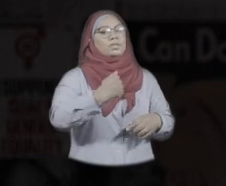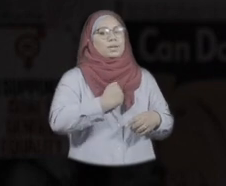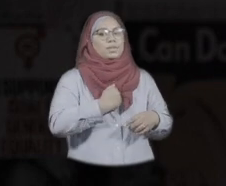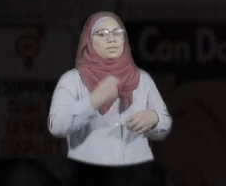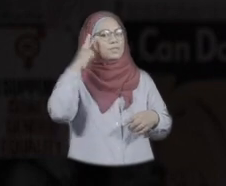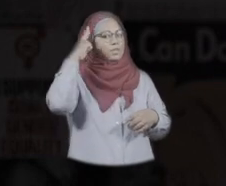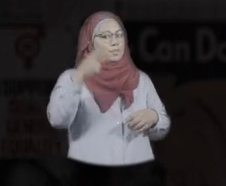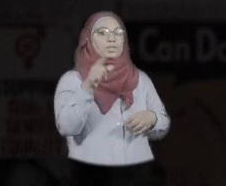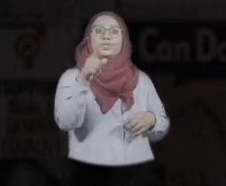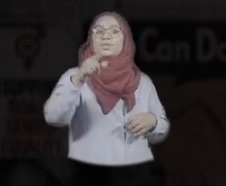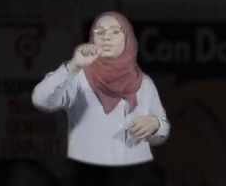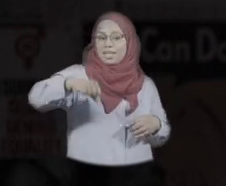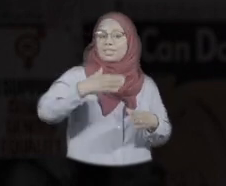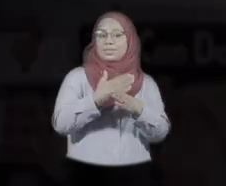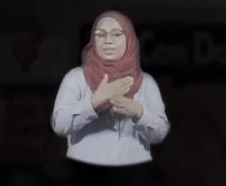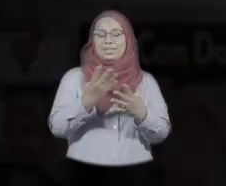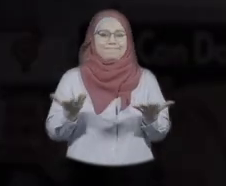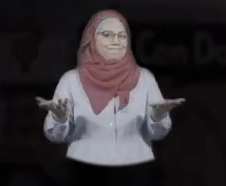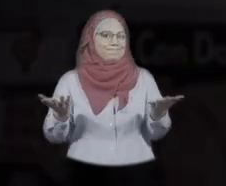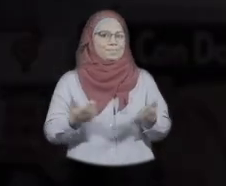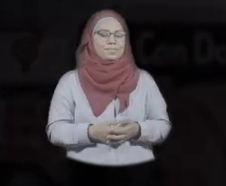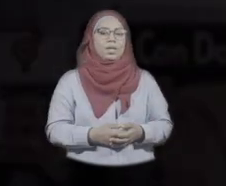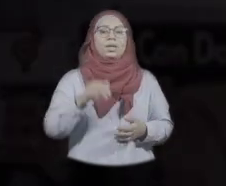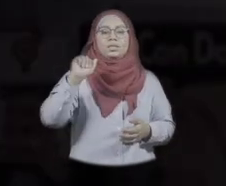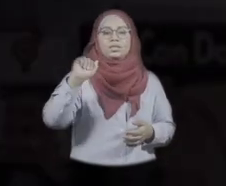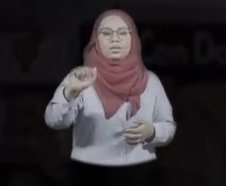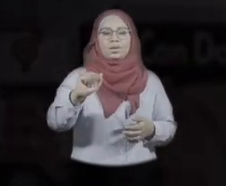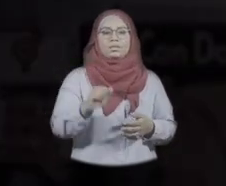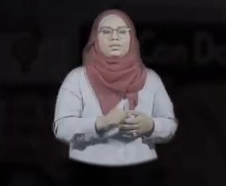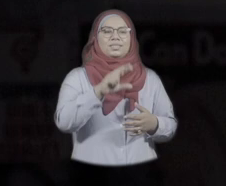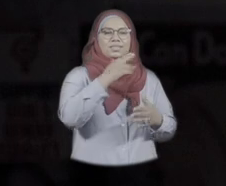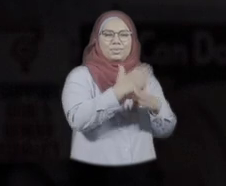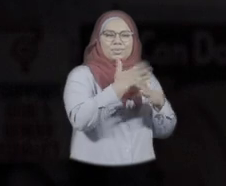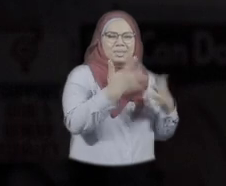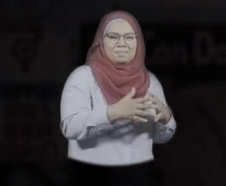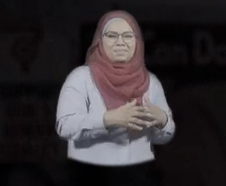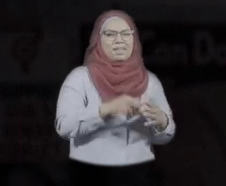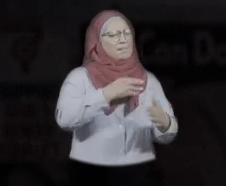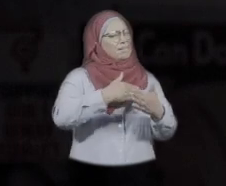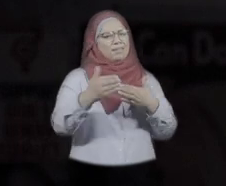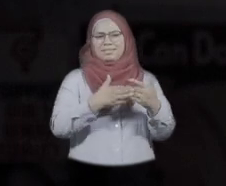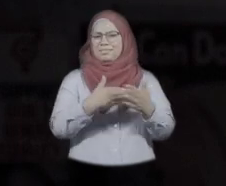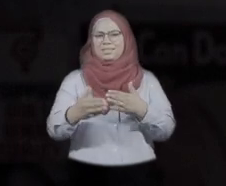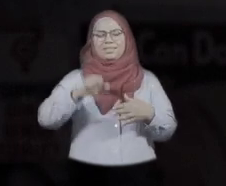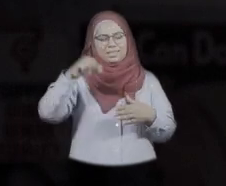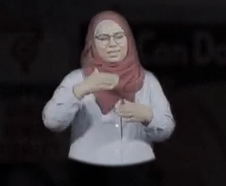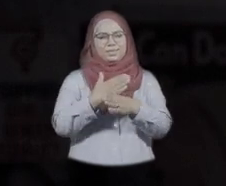telling yourself that you can do it. Timaya muan e ves kamen